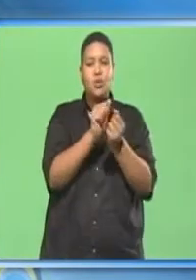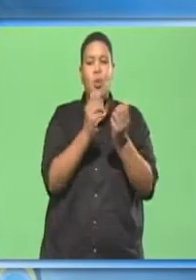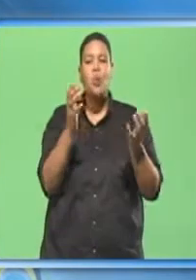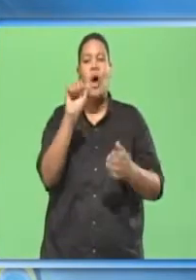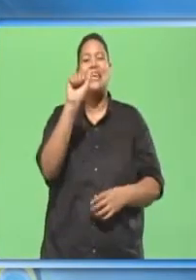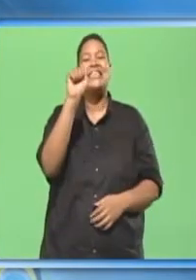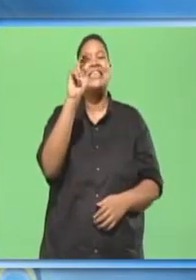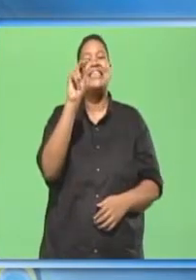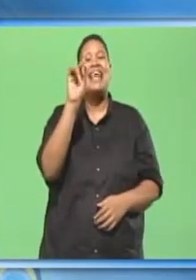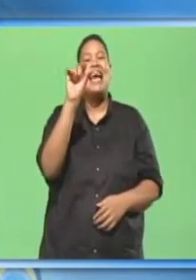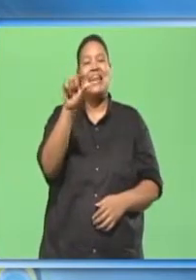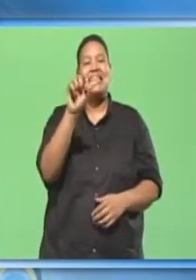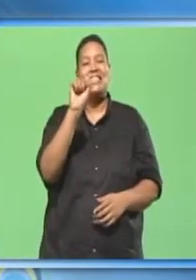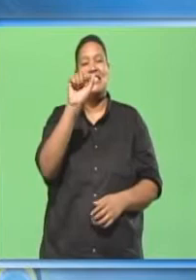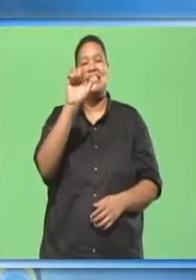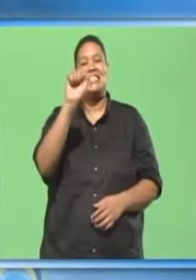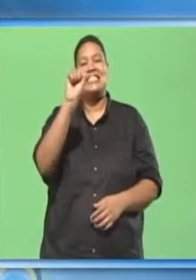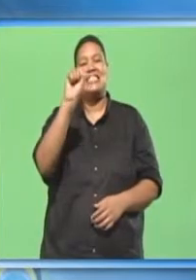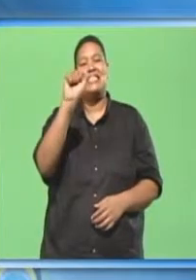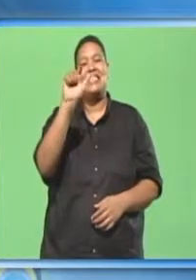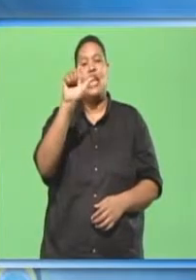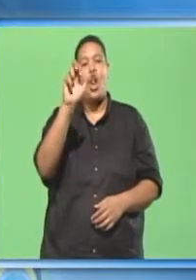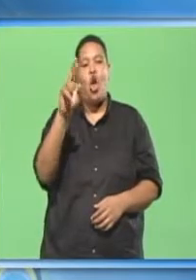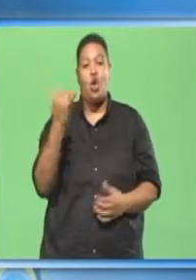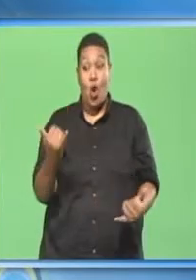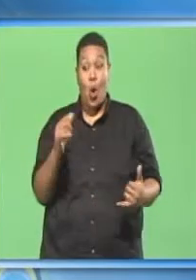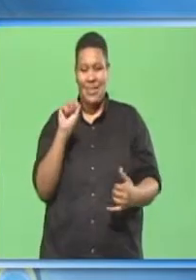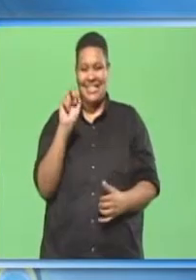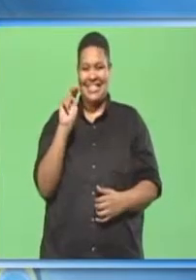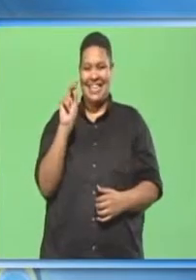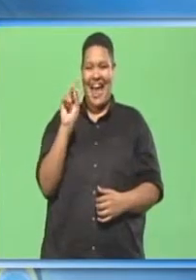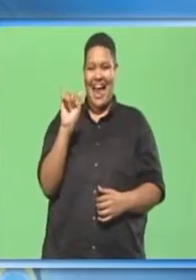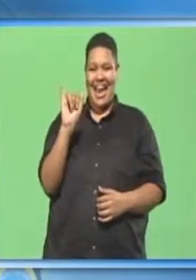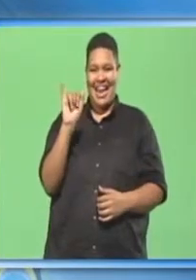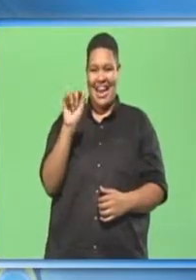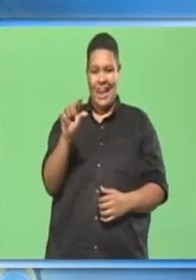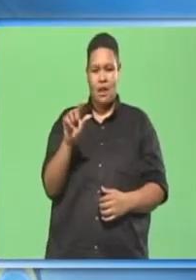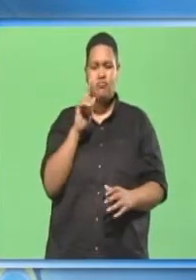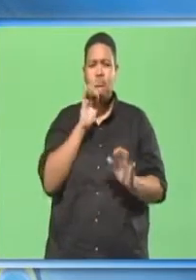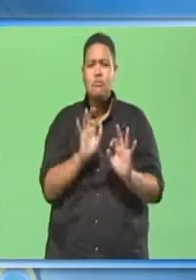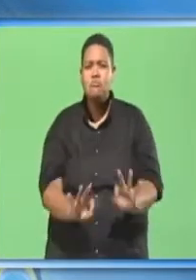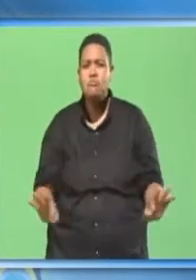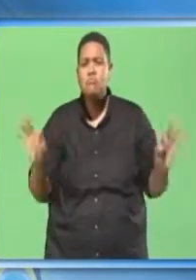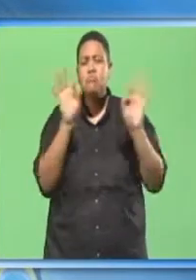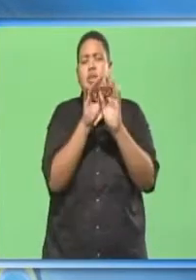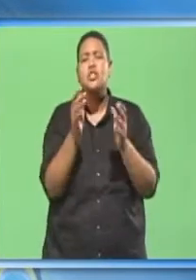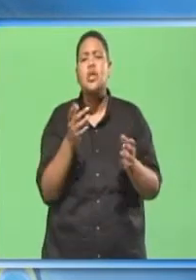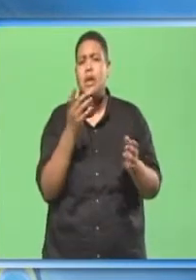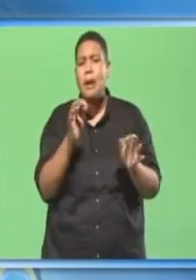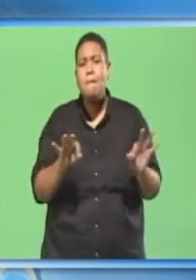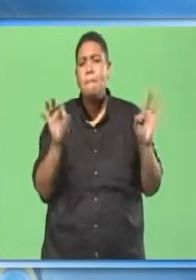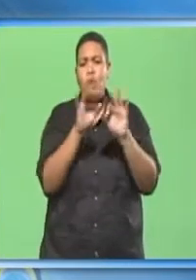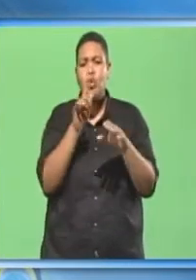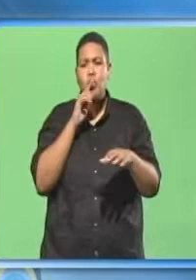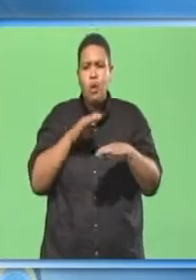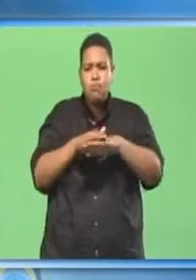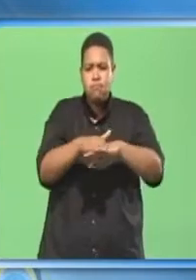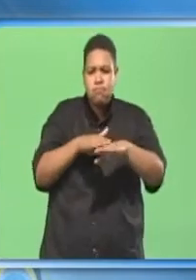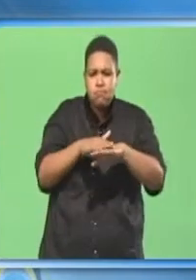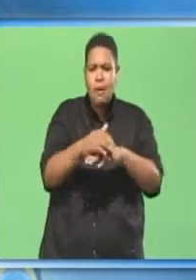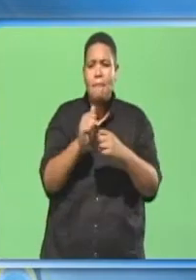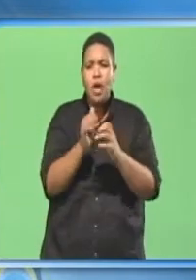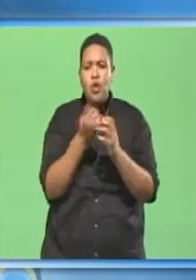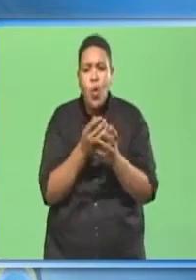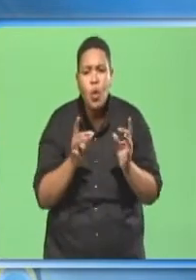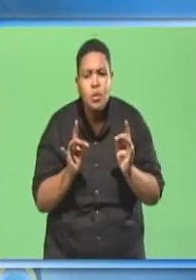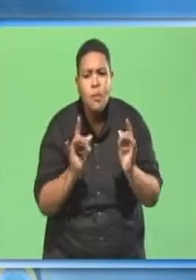sanding sealer. Sanding. It is especially important to sand the wood as smooth as possible